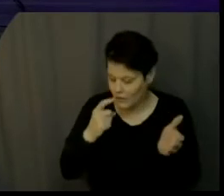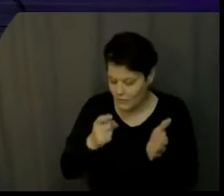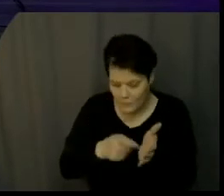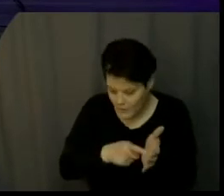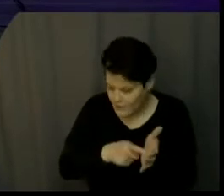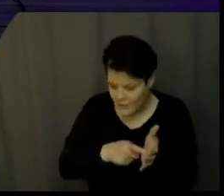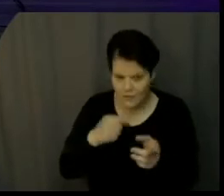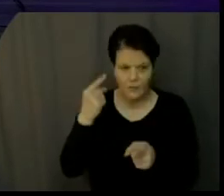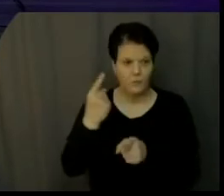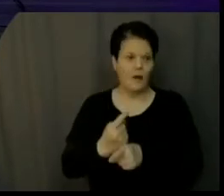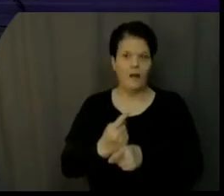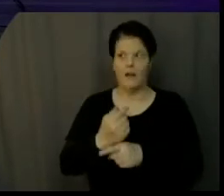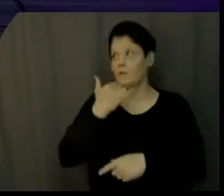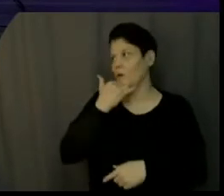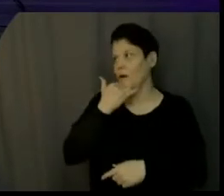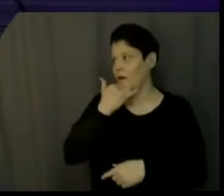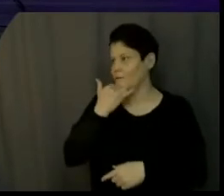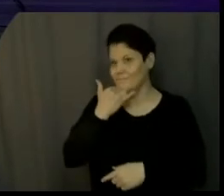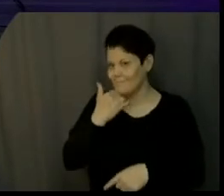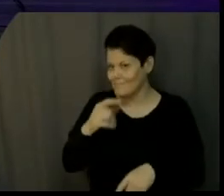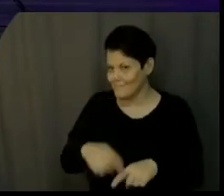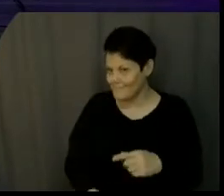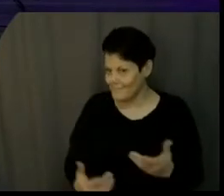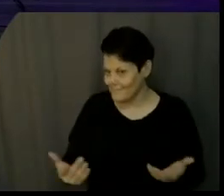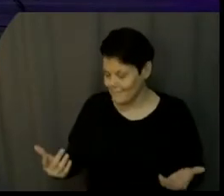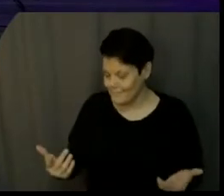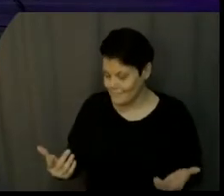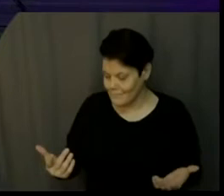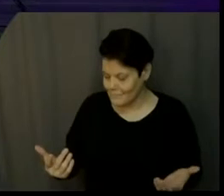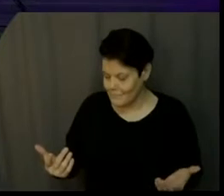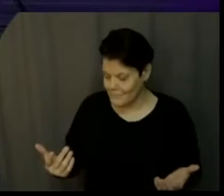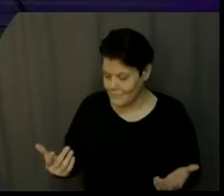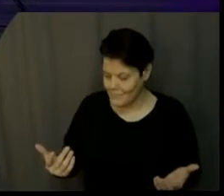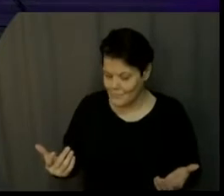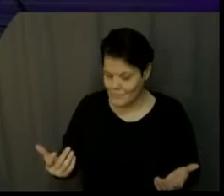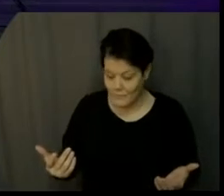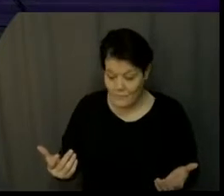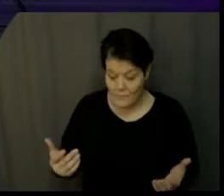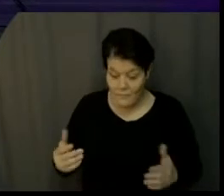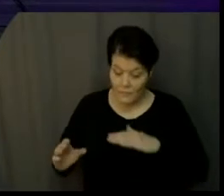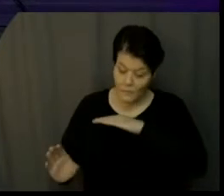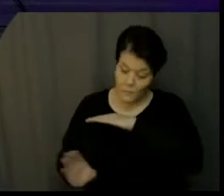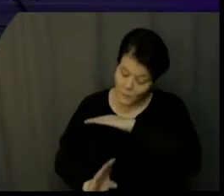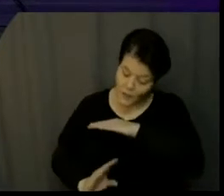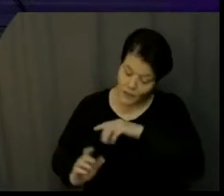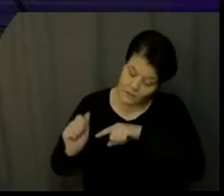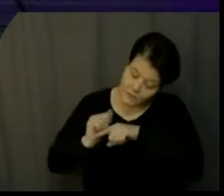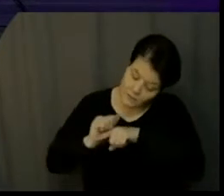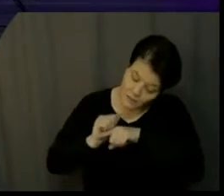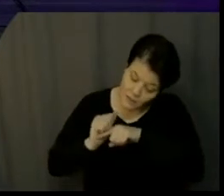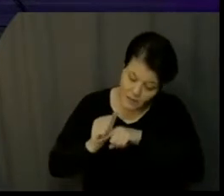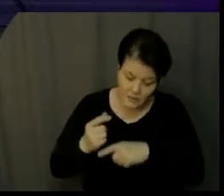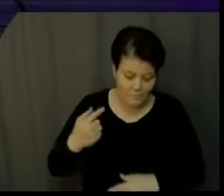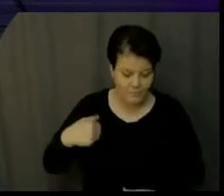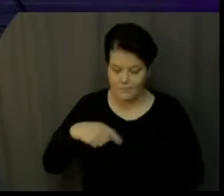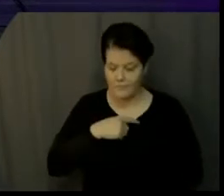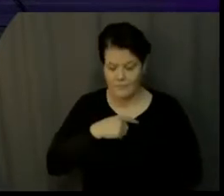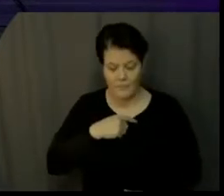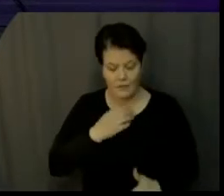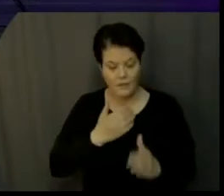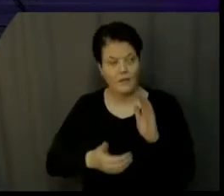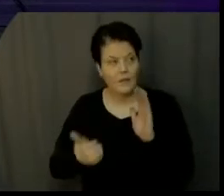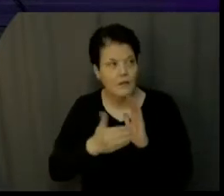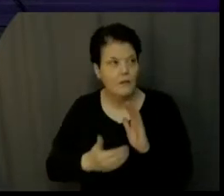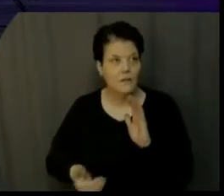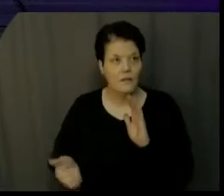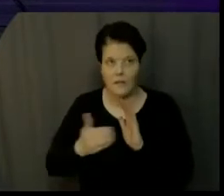babies who need milk and cannot eat solid food. For someone who lives on milk is still